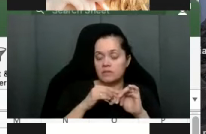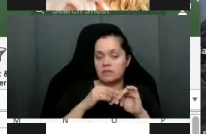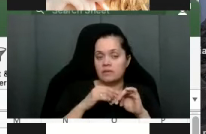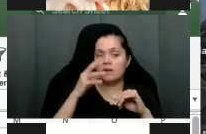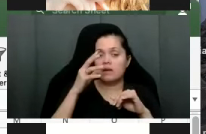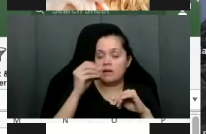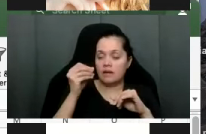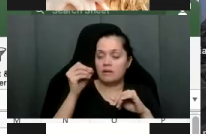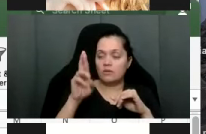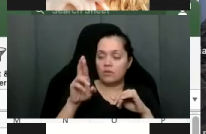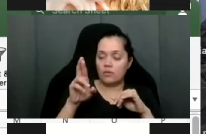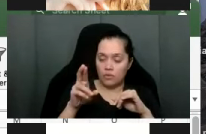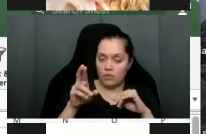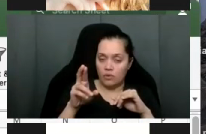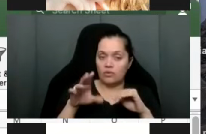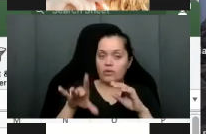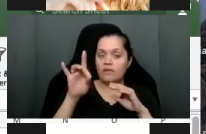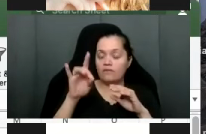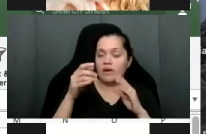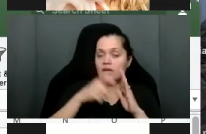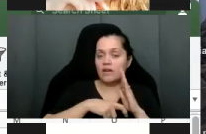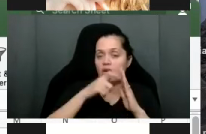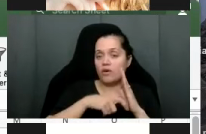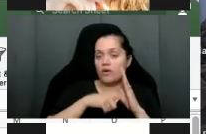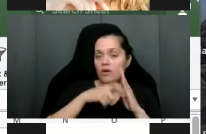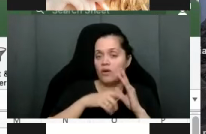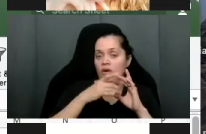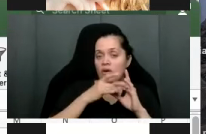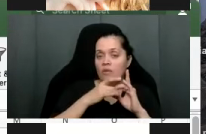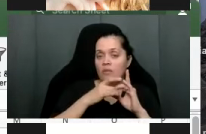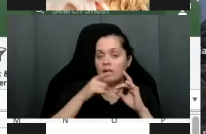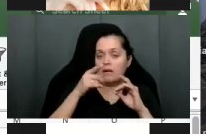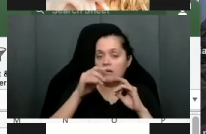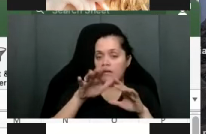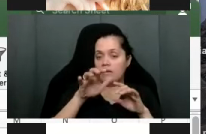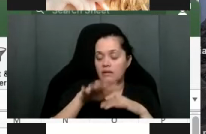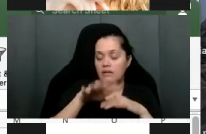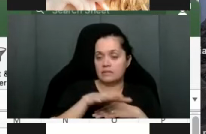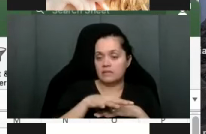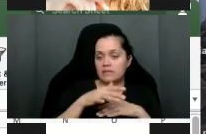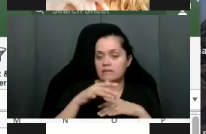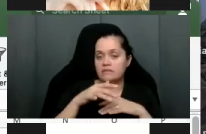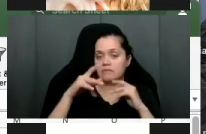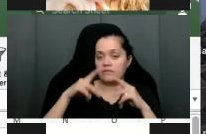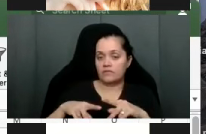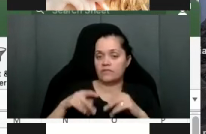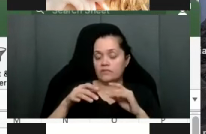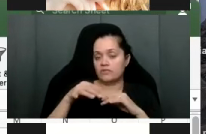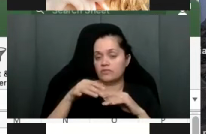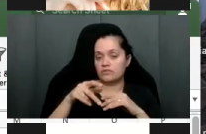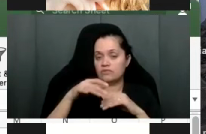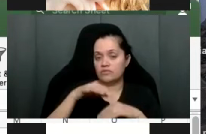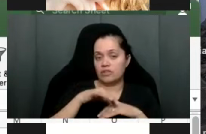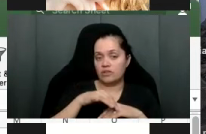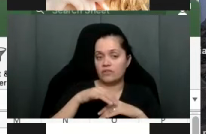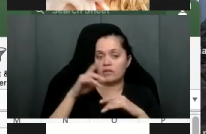And or you could find an article about Iceland, ideally about physical geography in Iceland, since that was the